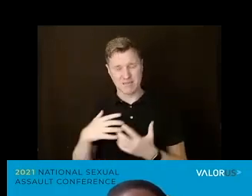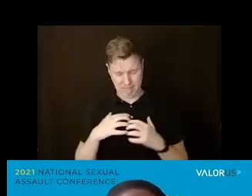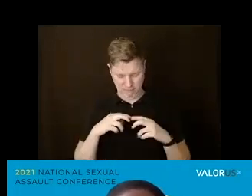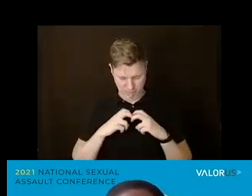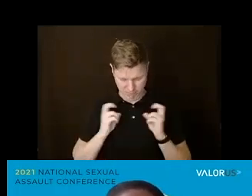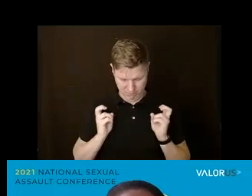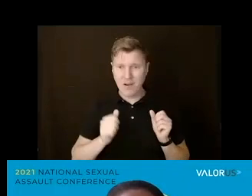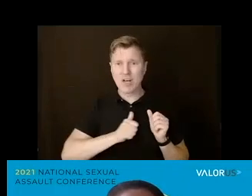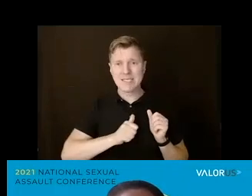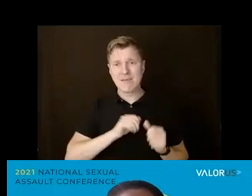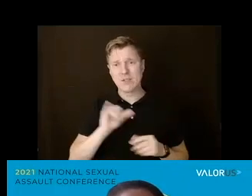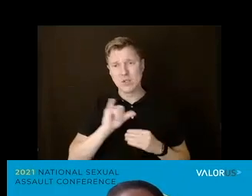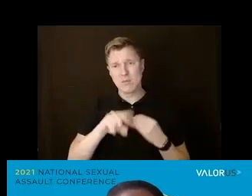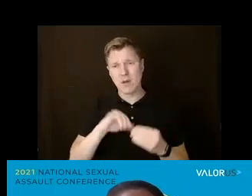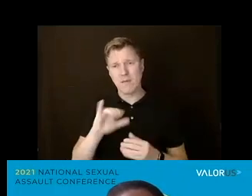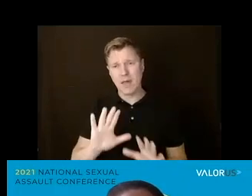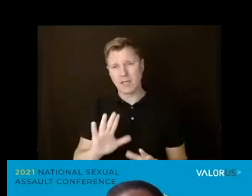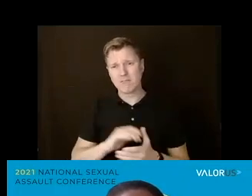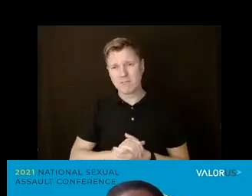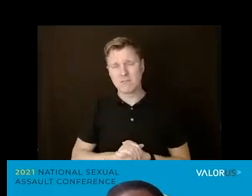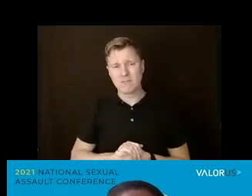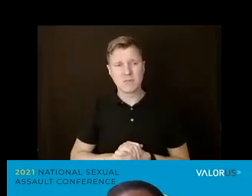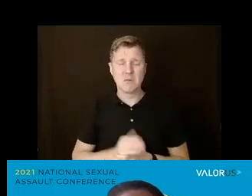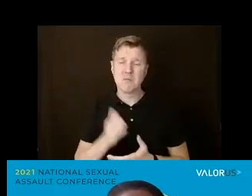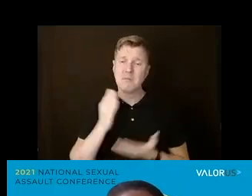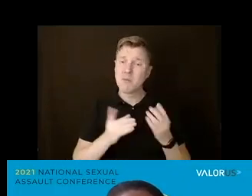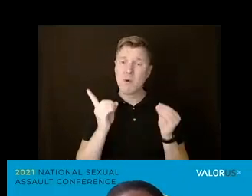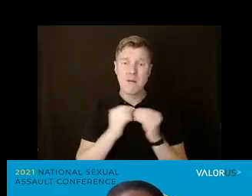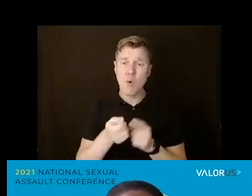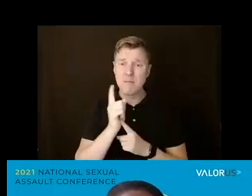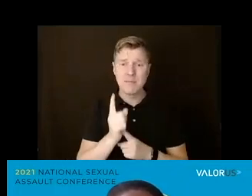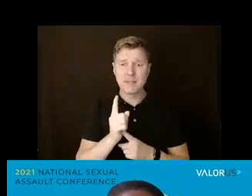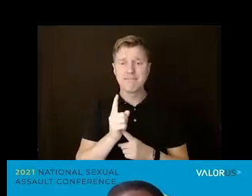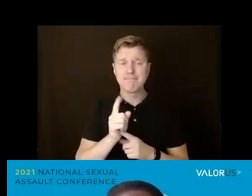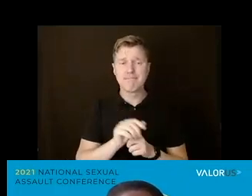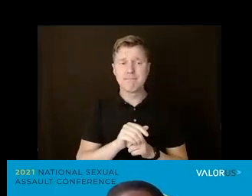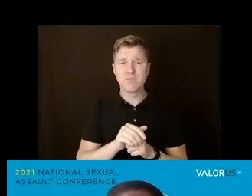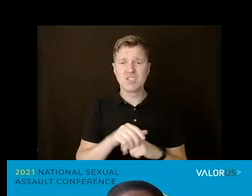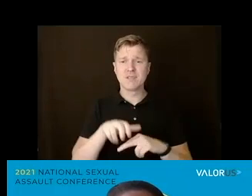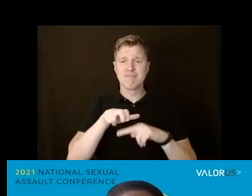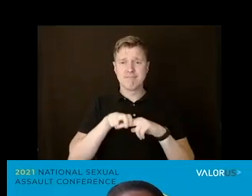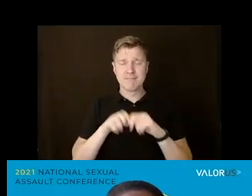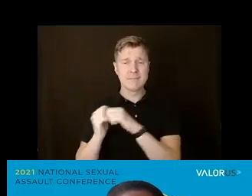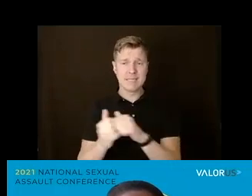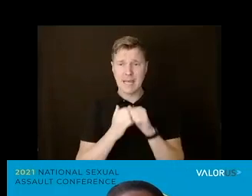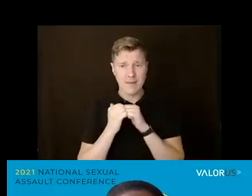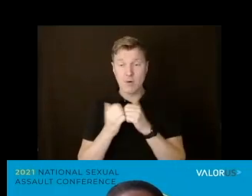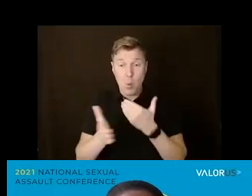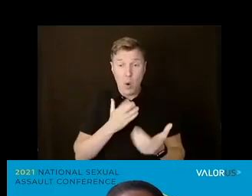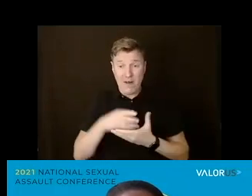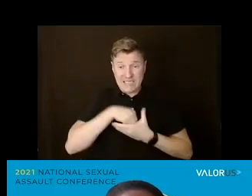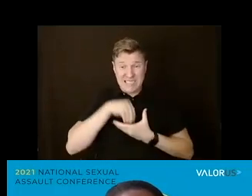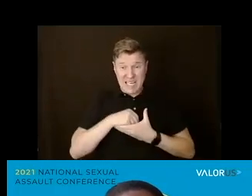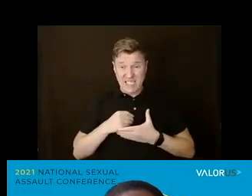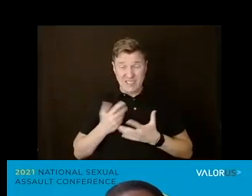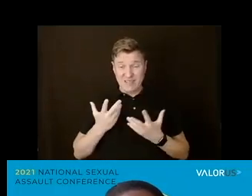too. So we'll just take maybe another minute of just sitting together and being with whatever is, and then we'll